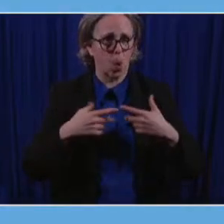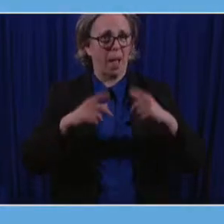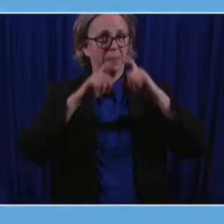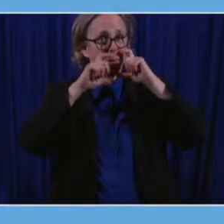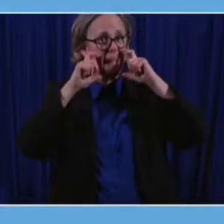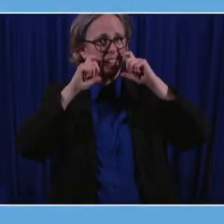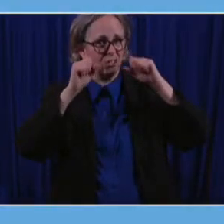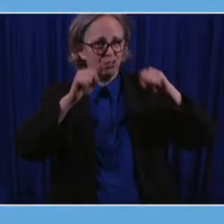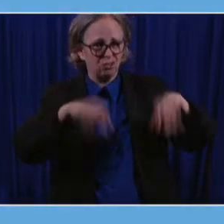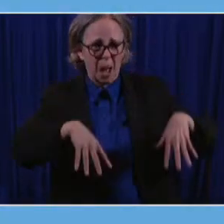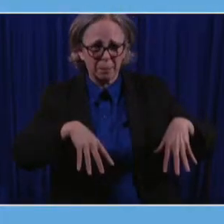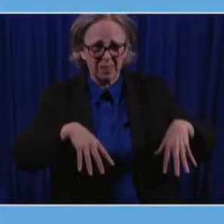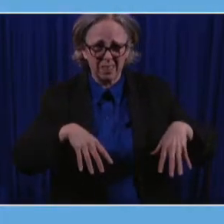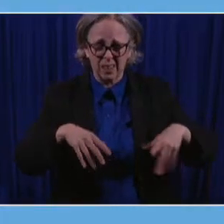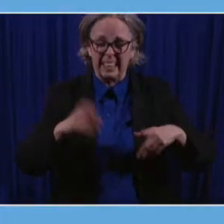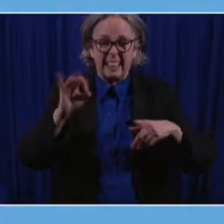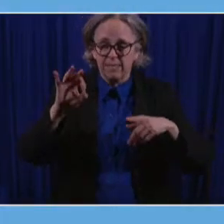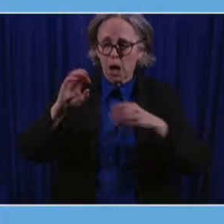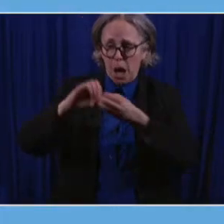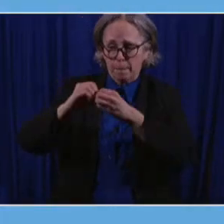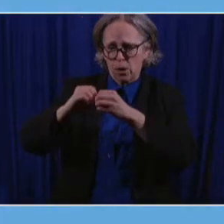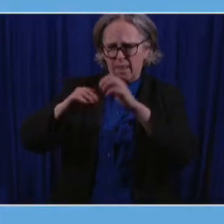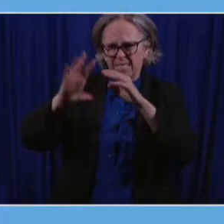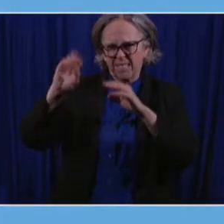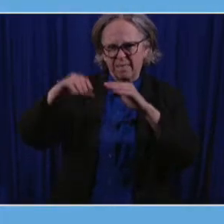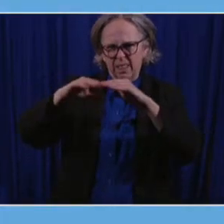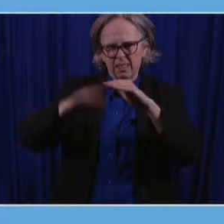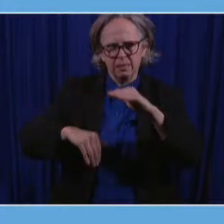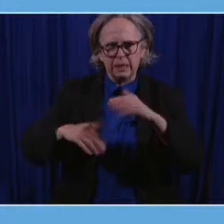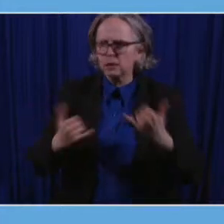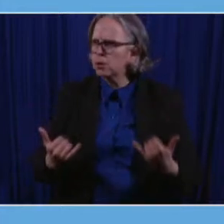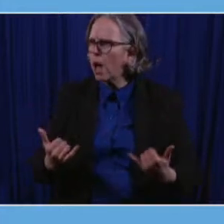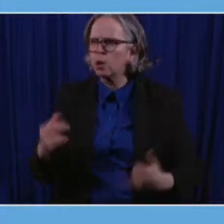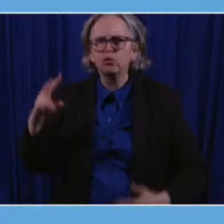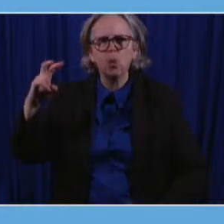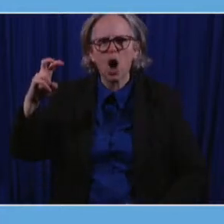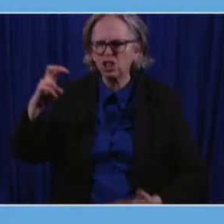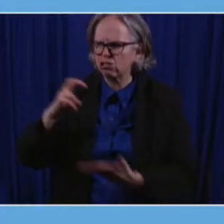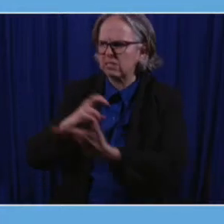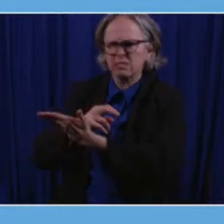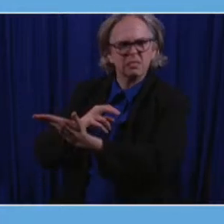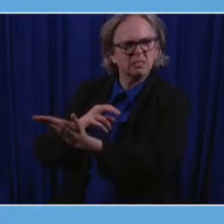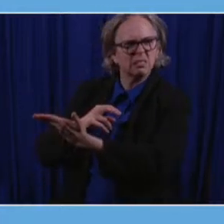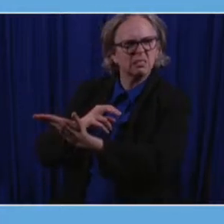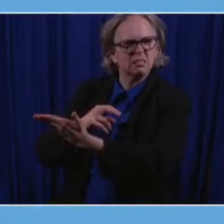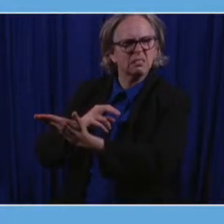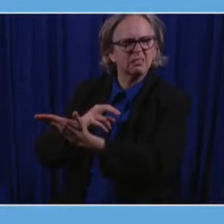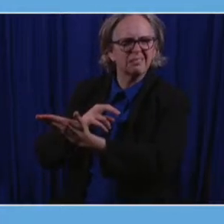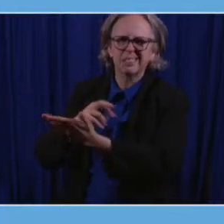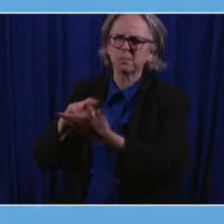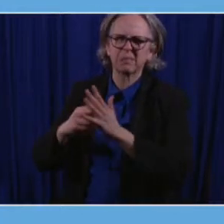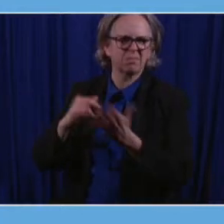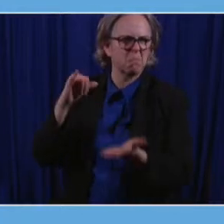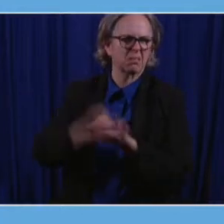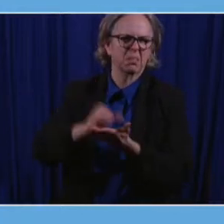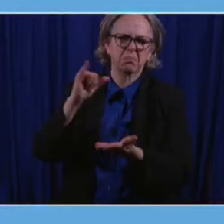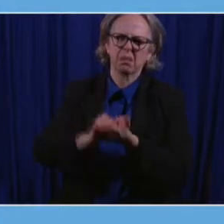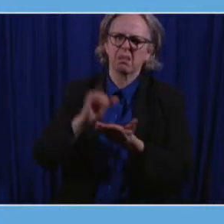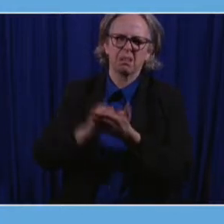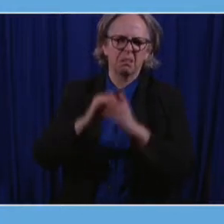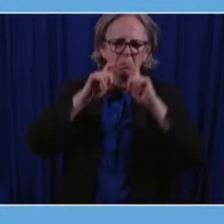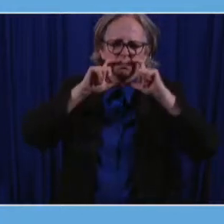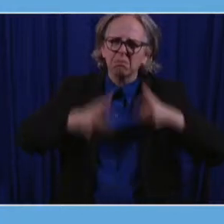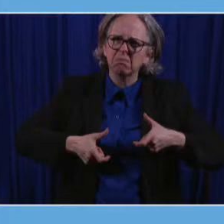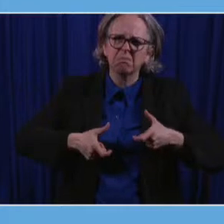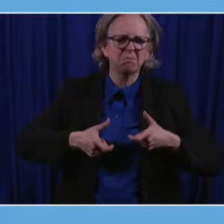So we're at the statewide average right now. And you can see this, unfortunately, has continued to go up. It was, at one point it was